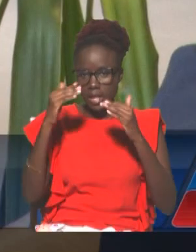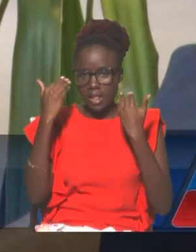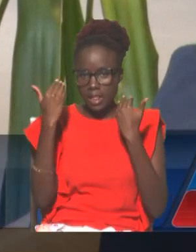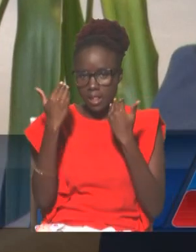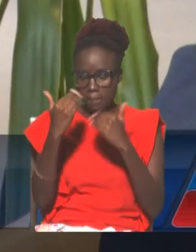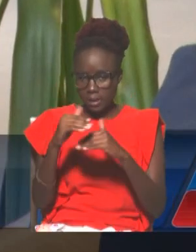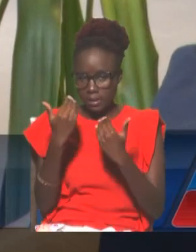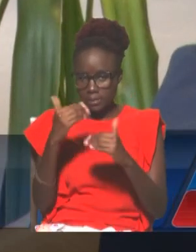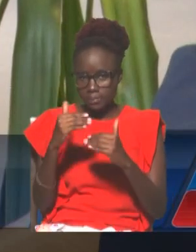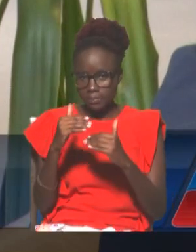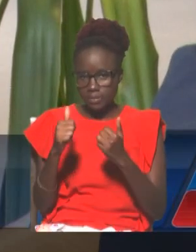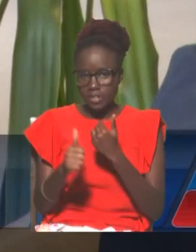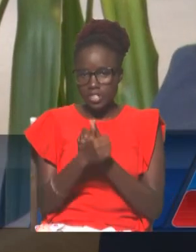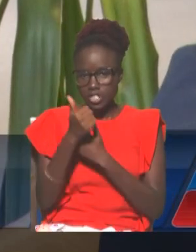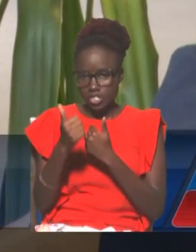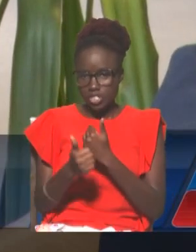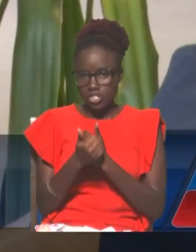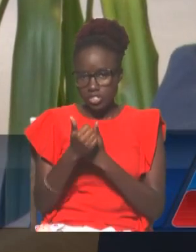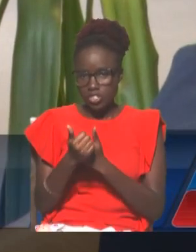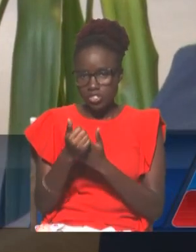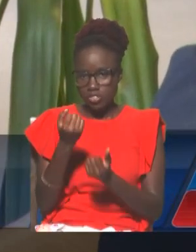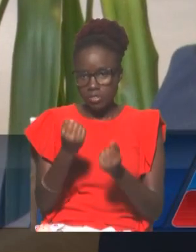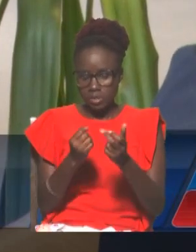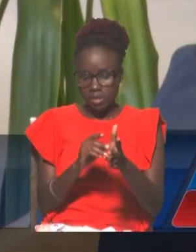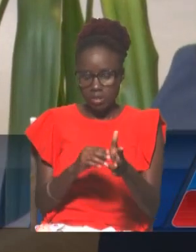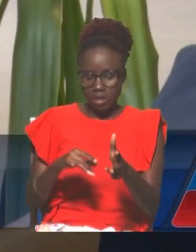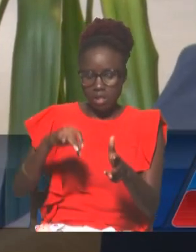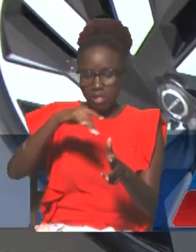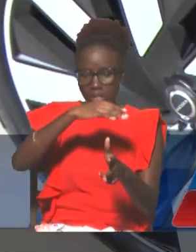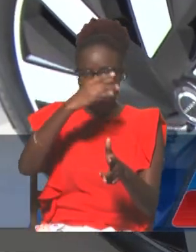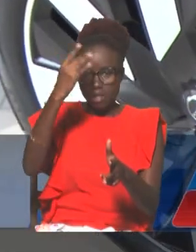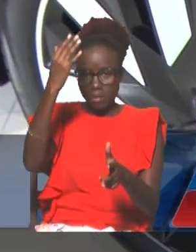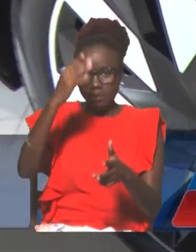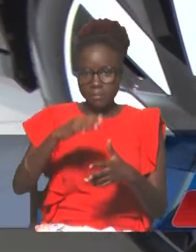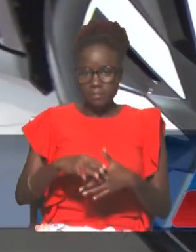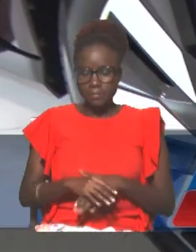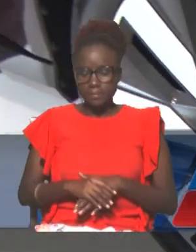amount of dangerous emissions that would come out through your tailpipe. And